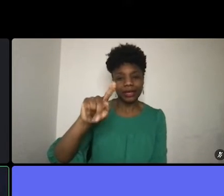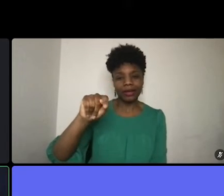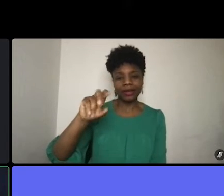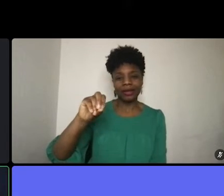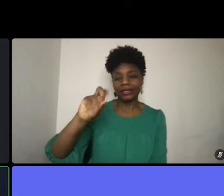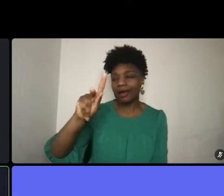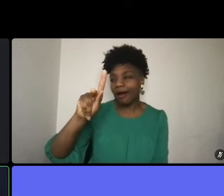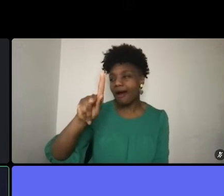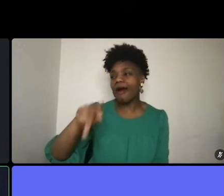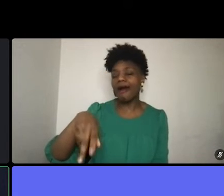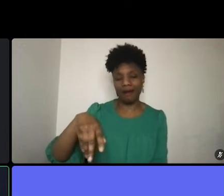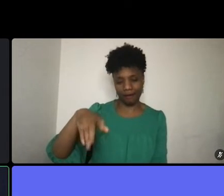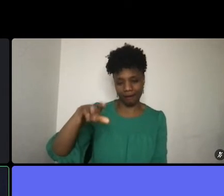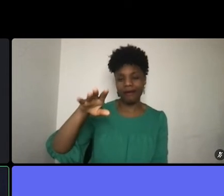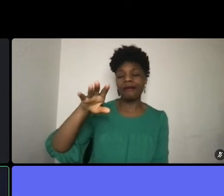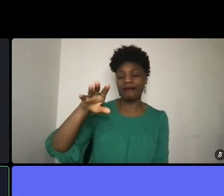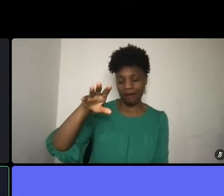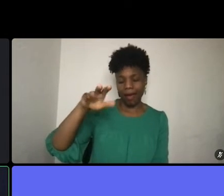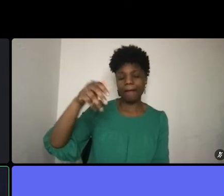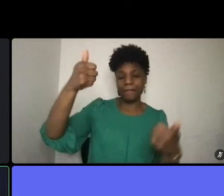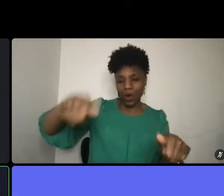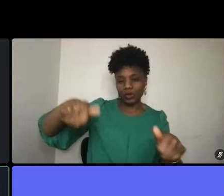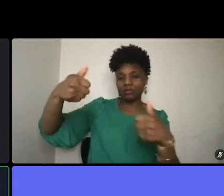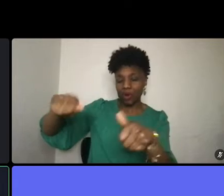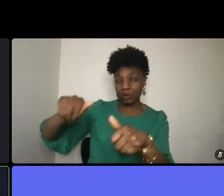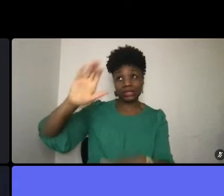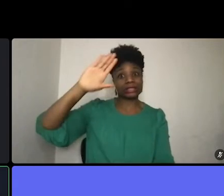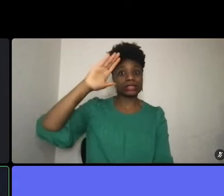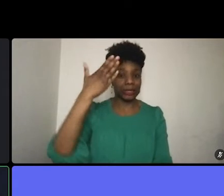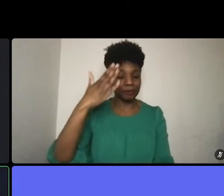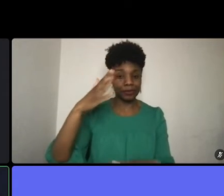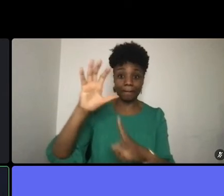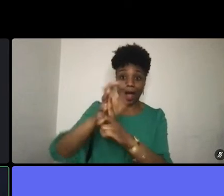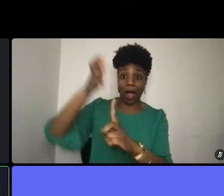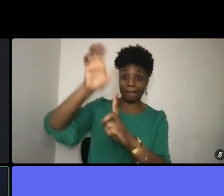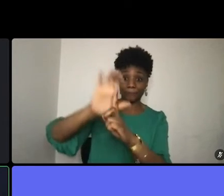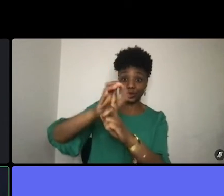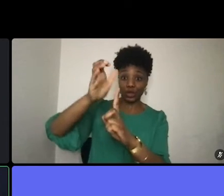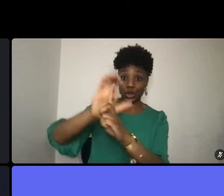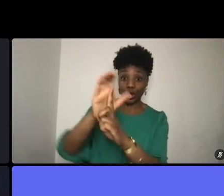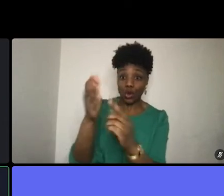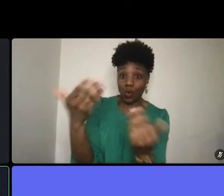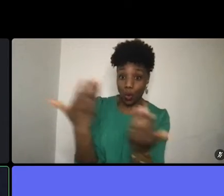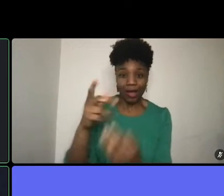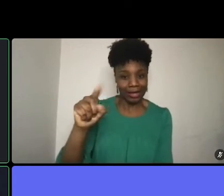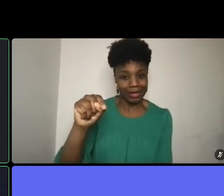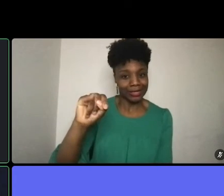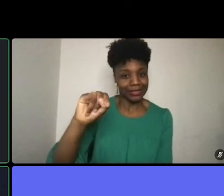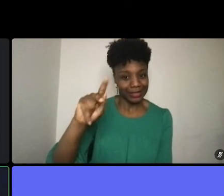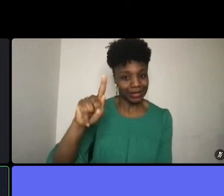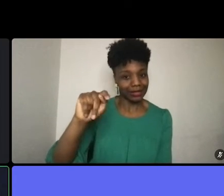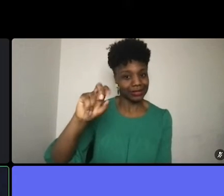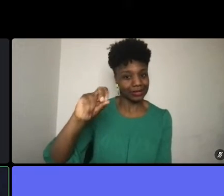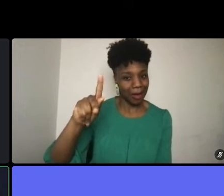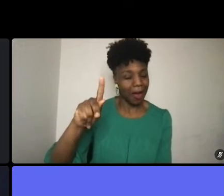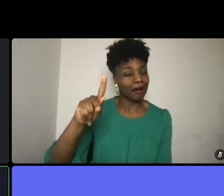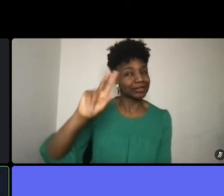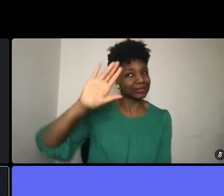into TikTok more since it seems to be the time and the way of the future. It's But definitely